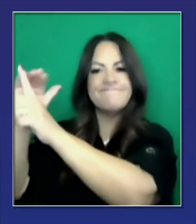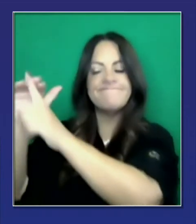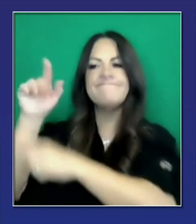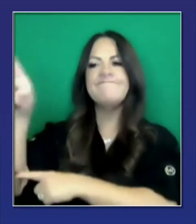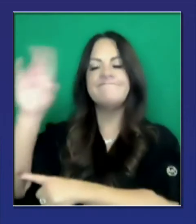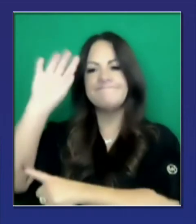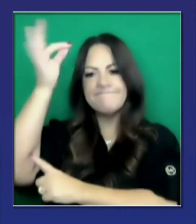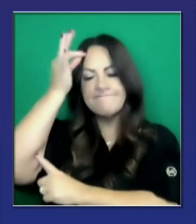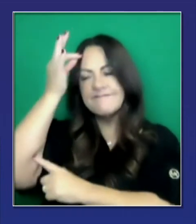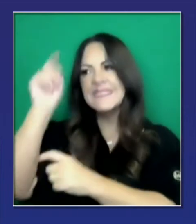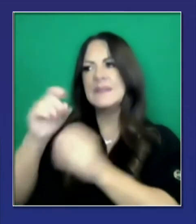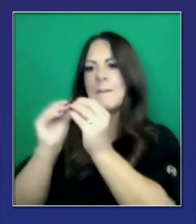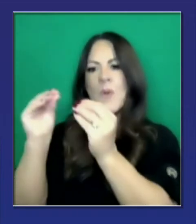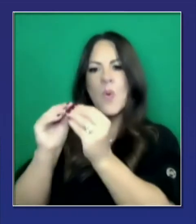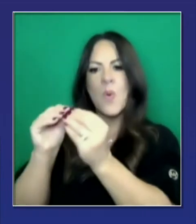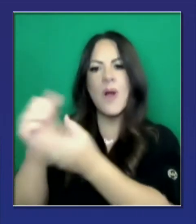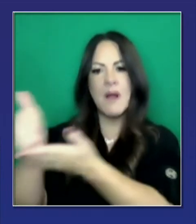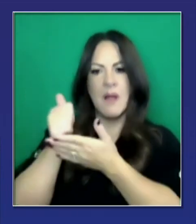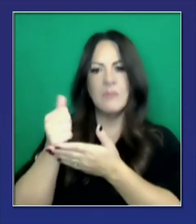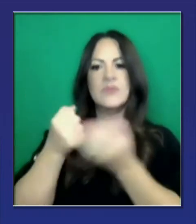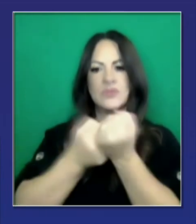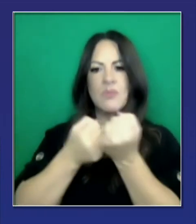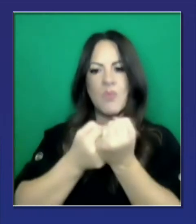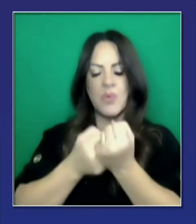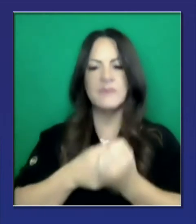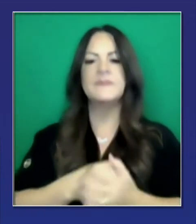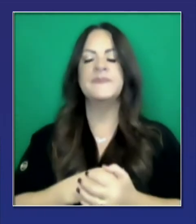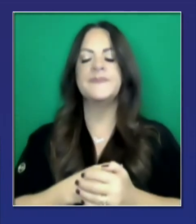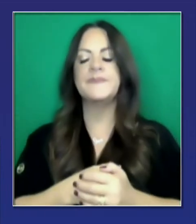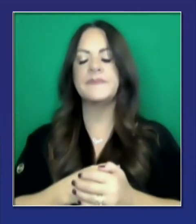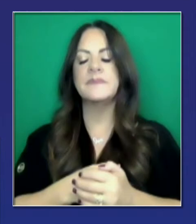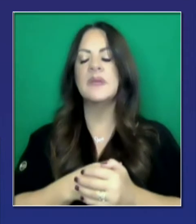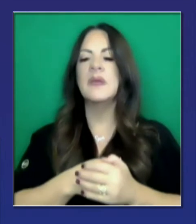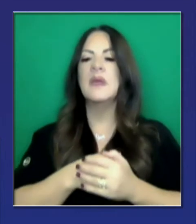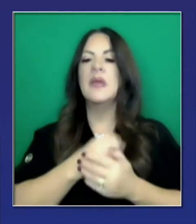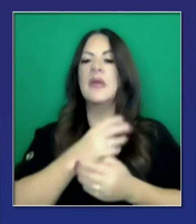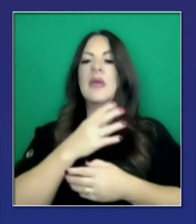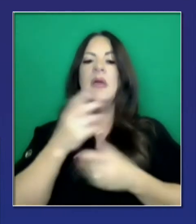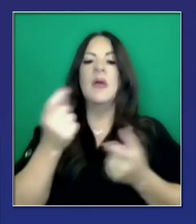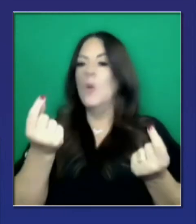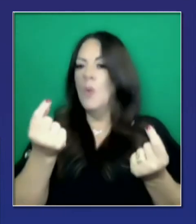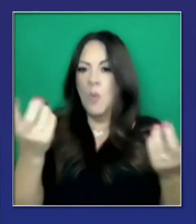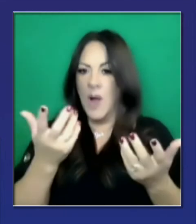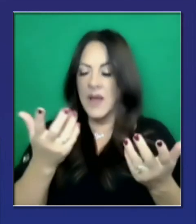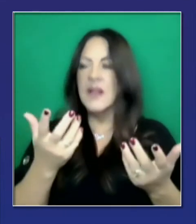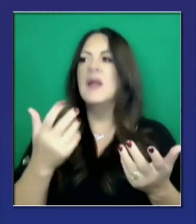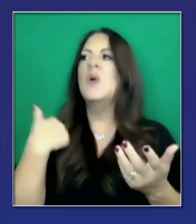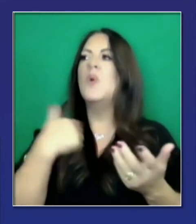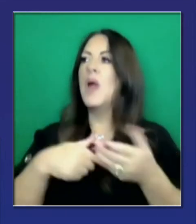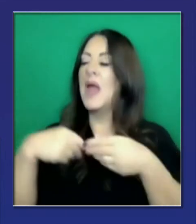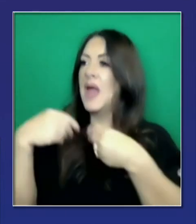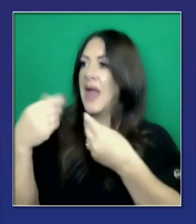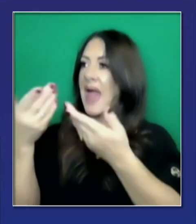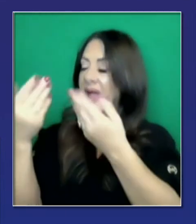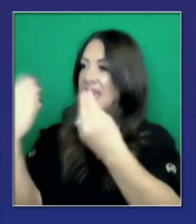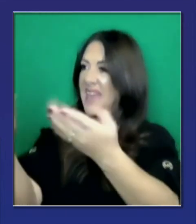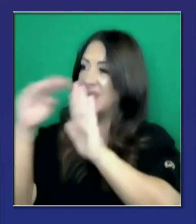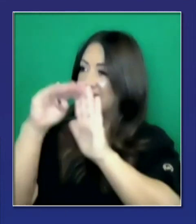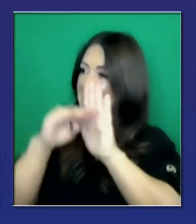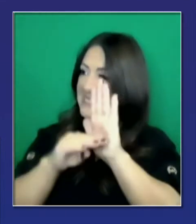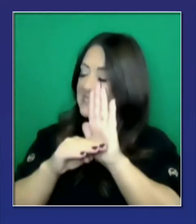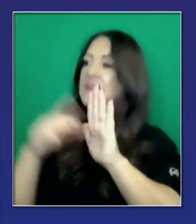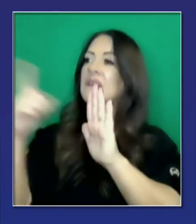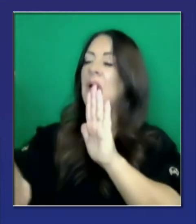of those specific requests. Just here's an update in terms of some of the requests that have been granted and have been supported.